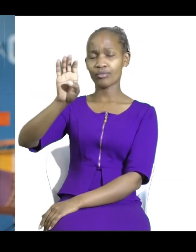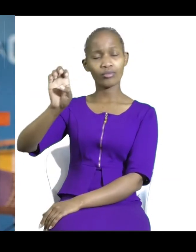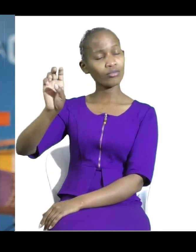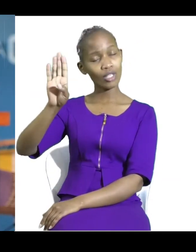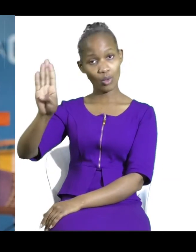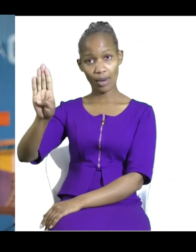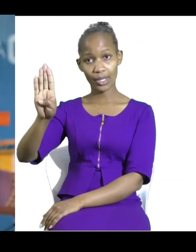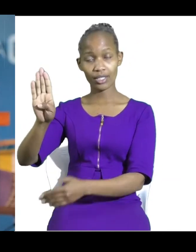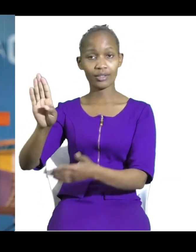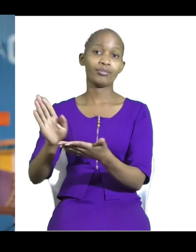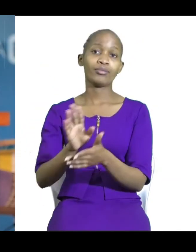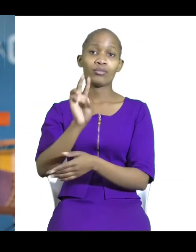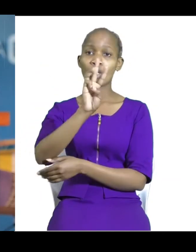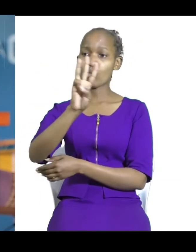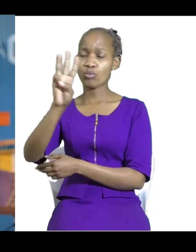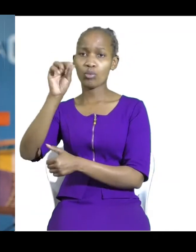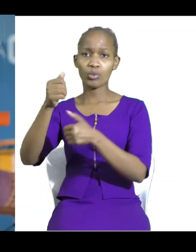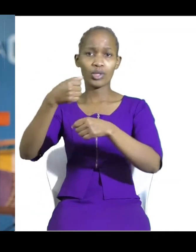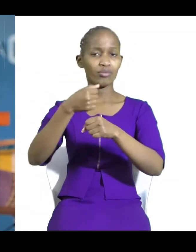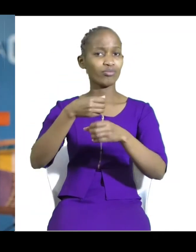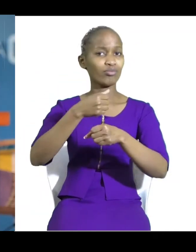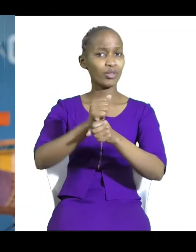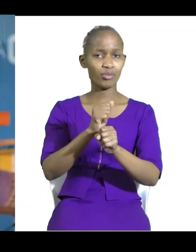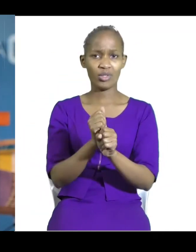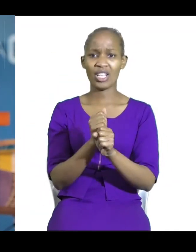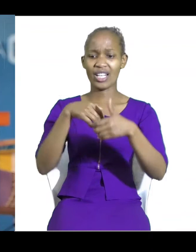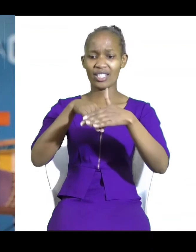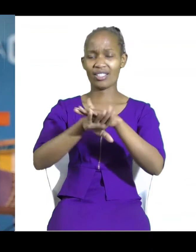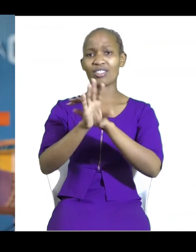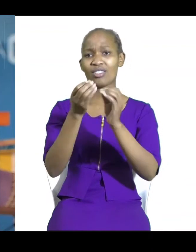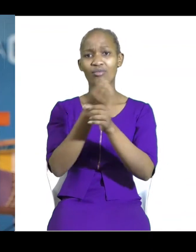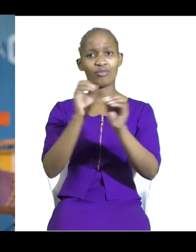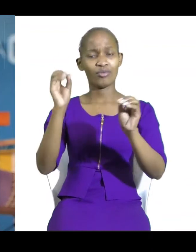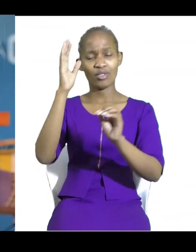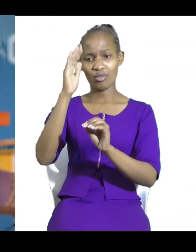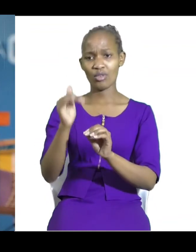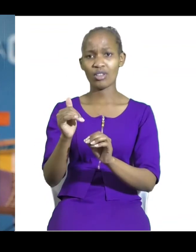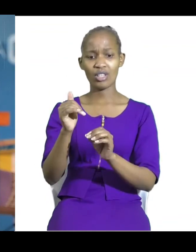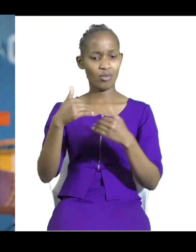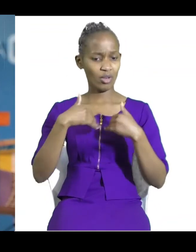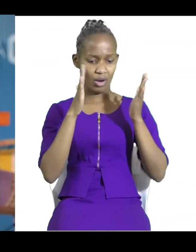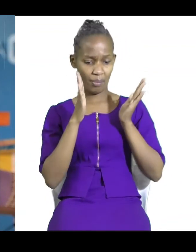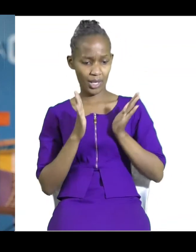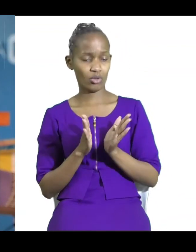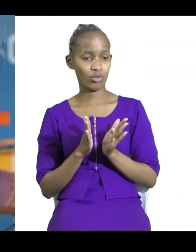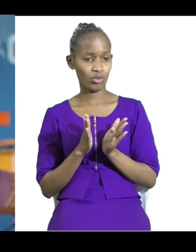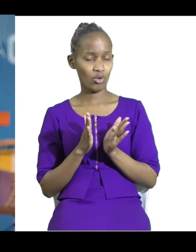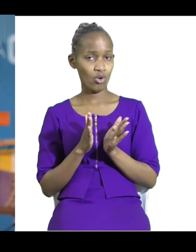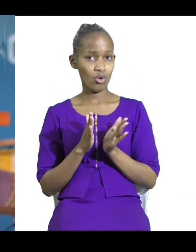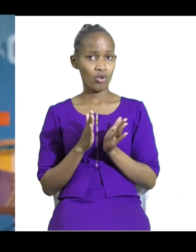that some of our websites that we are constructing are actually inaccessible, because you realize that there will be a person who